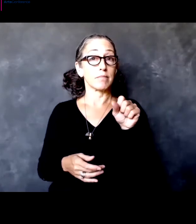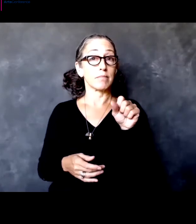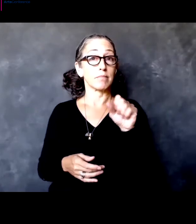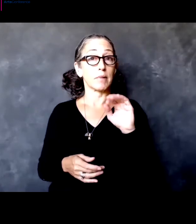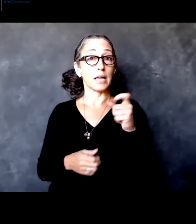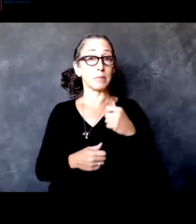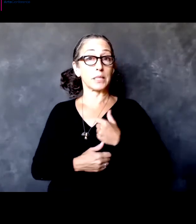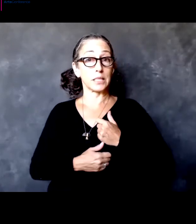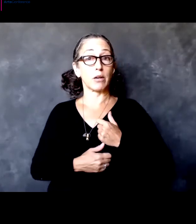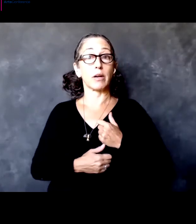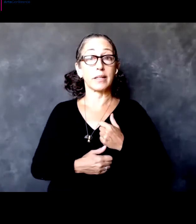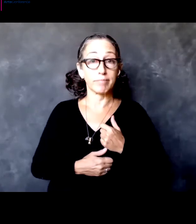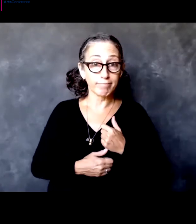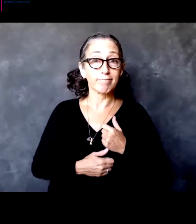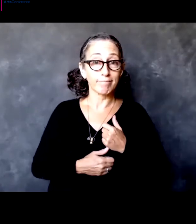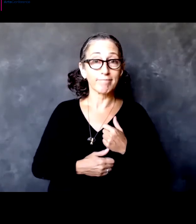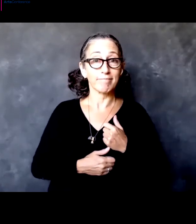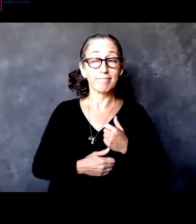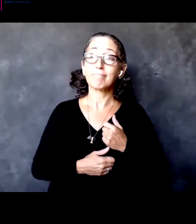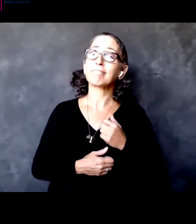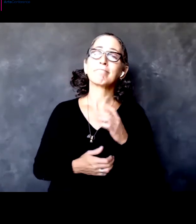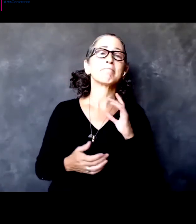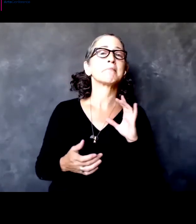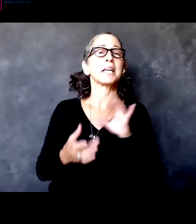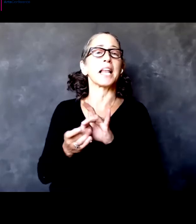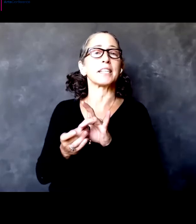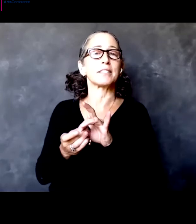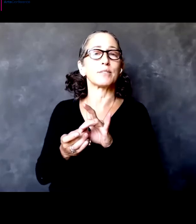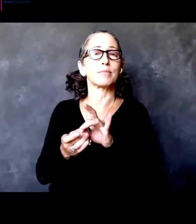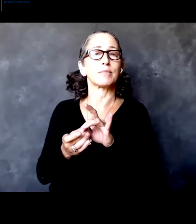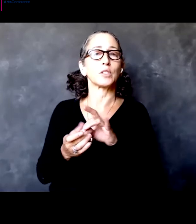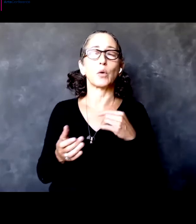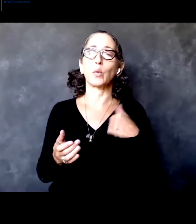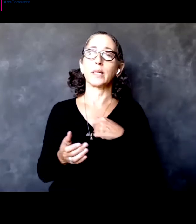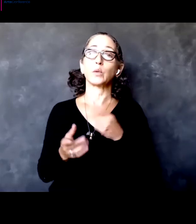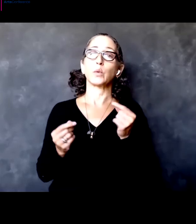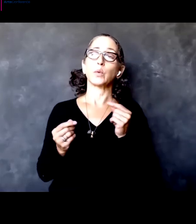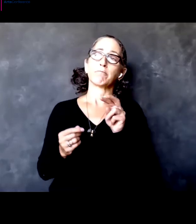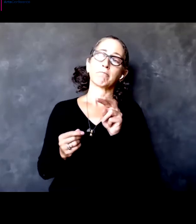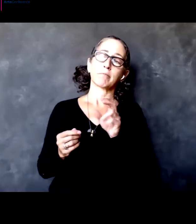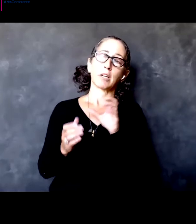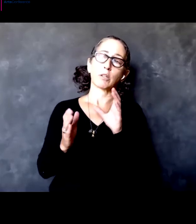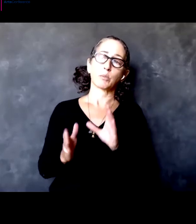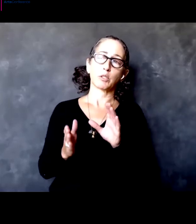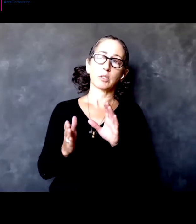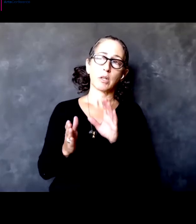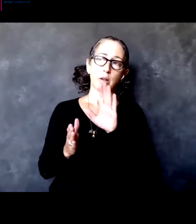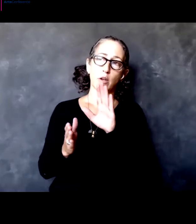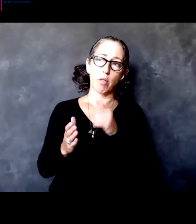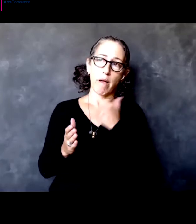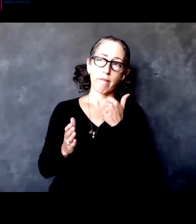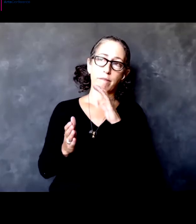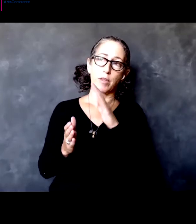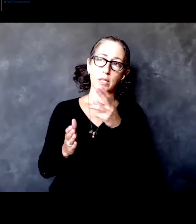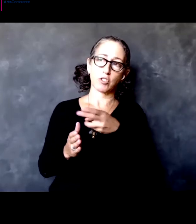and that we have too. So we did our research about who the legislator is, and that's part of what needs to happen,